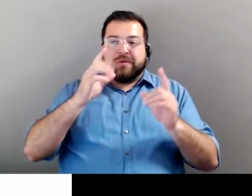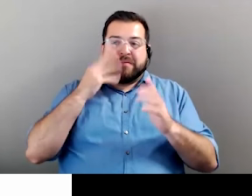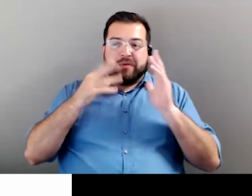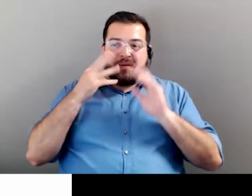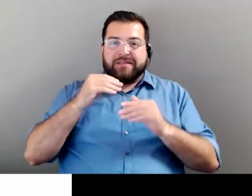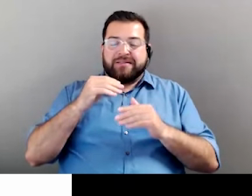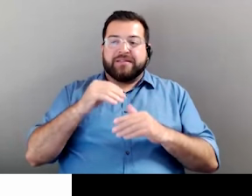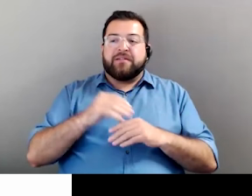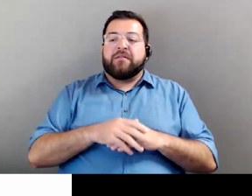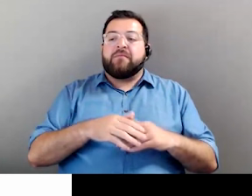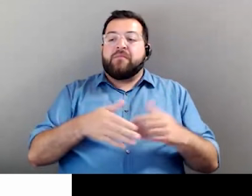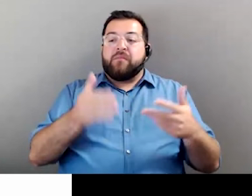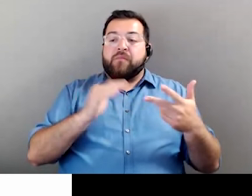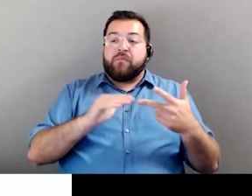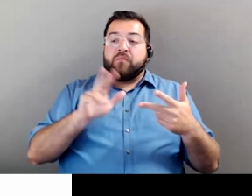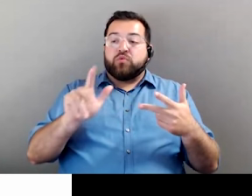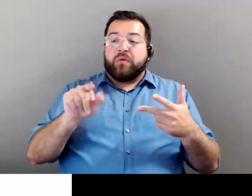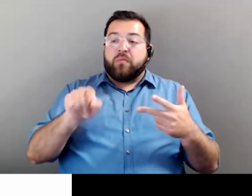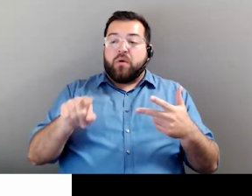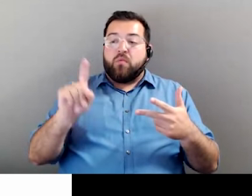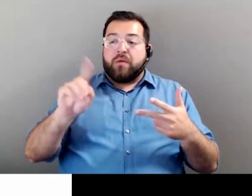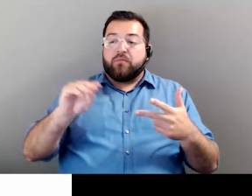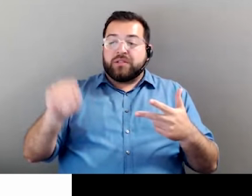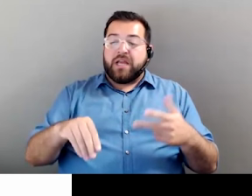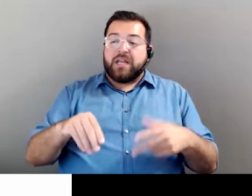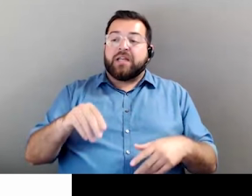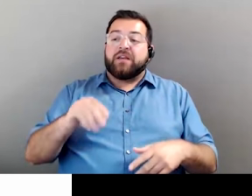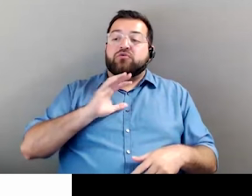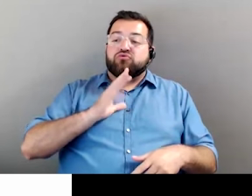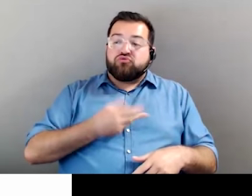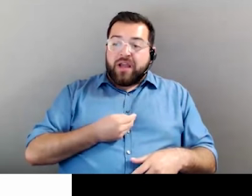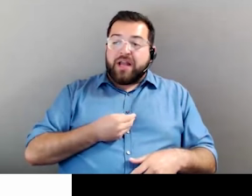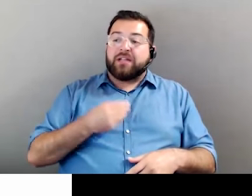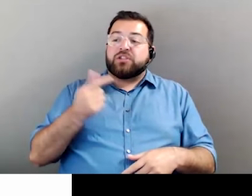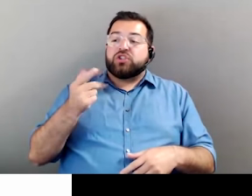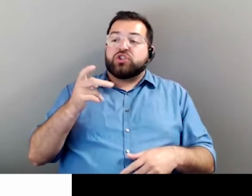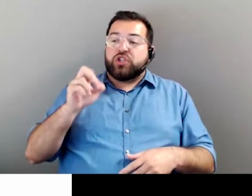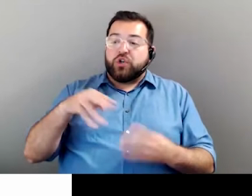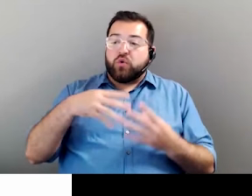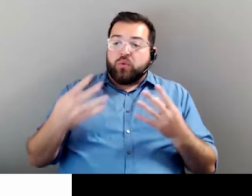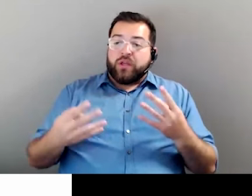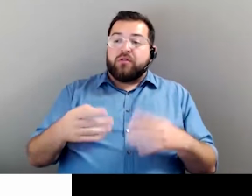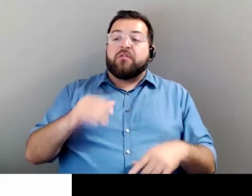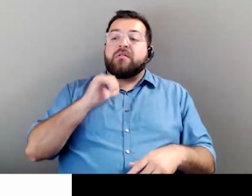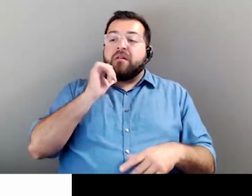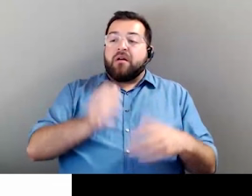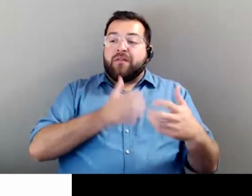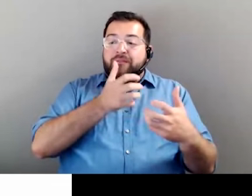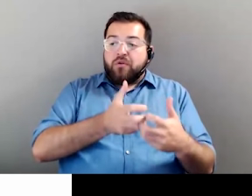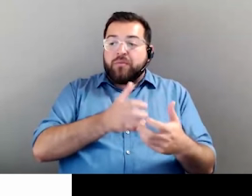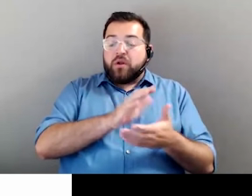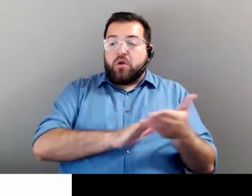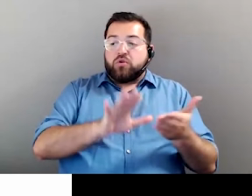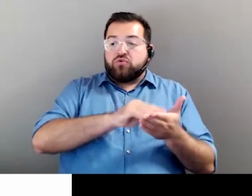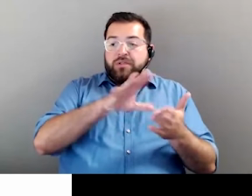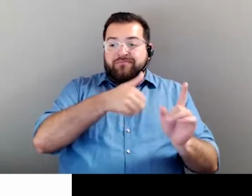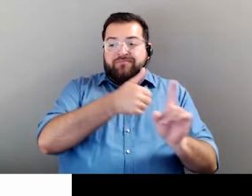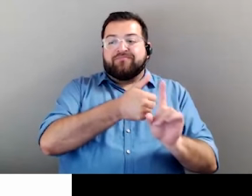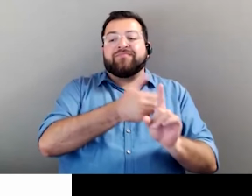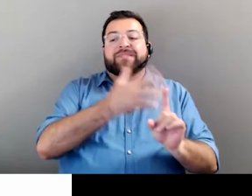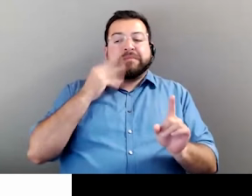of transgender, genderqueer, and nonconforming students have been sexually assaulted. And so these are all